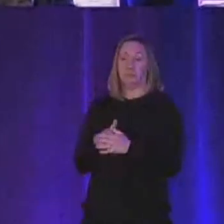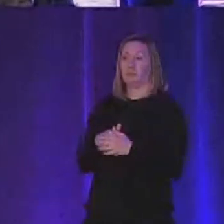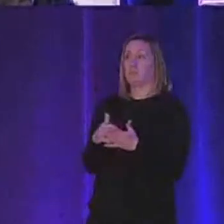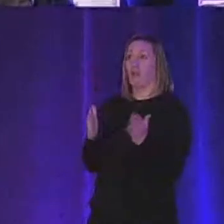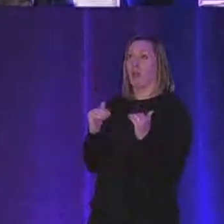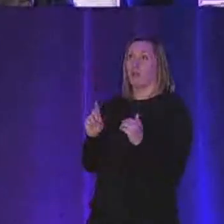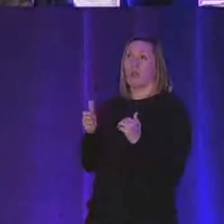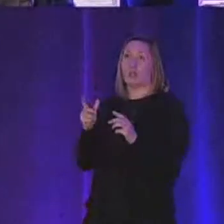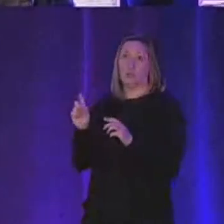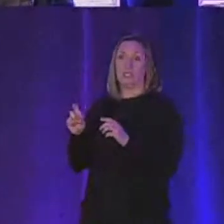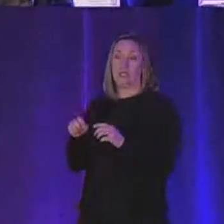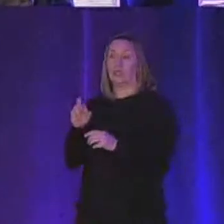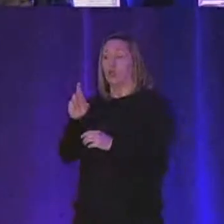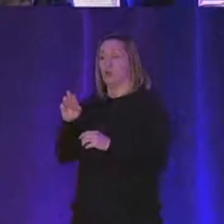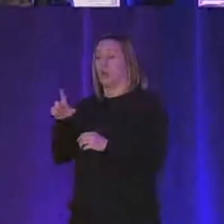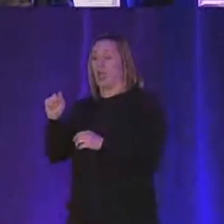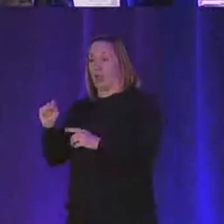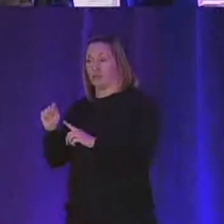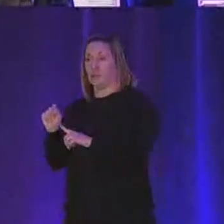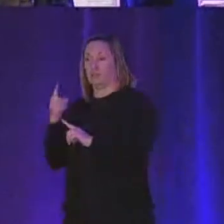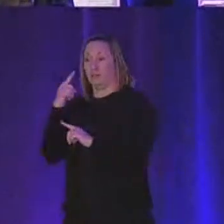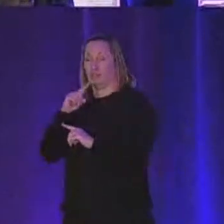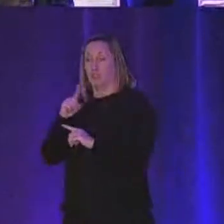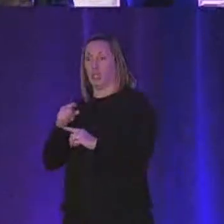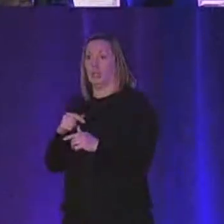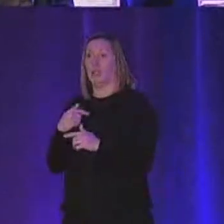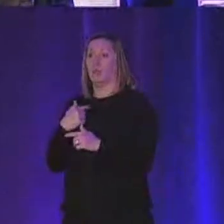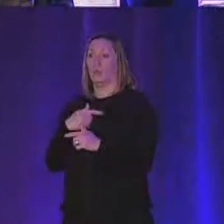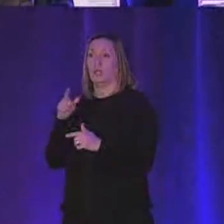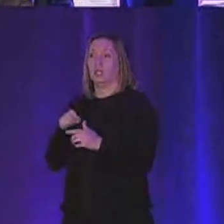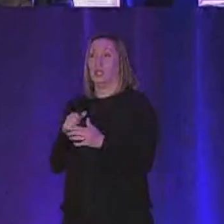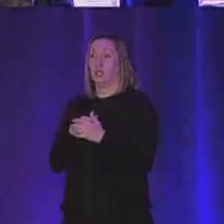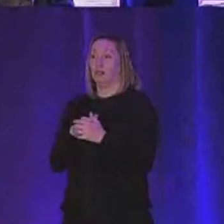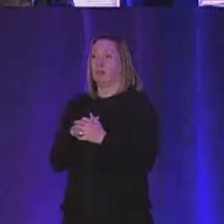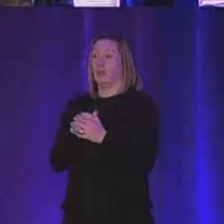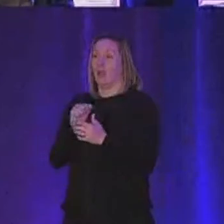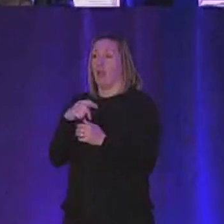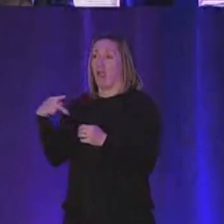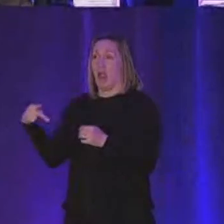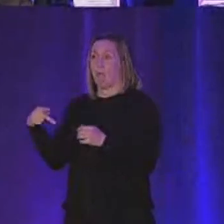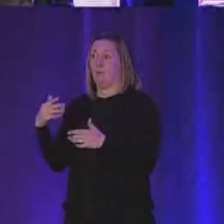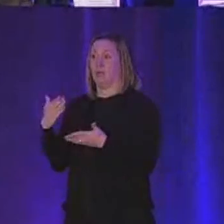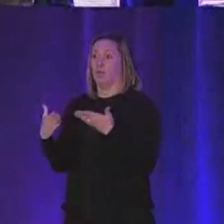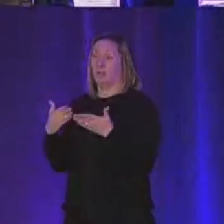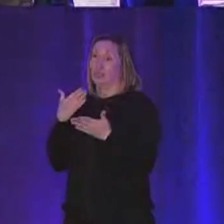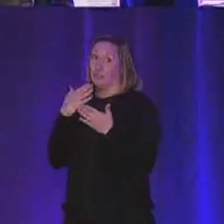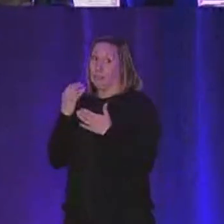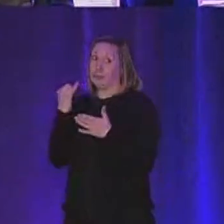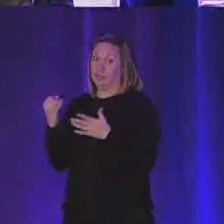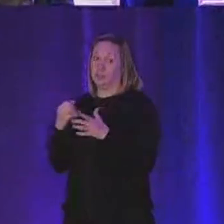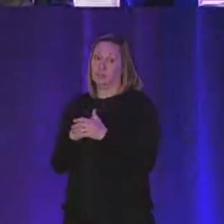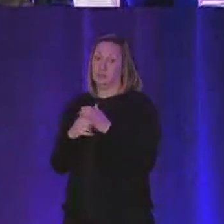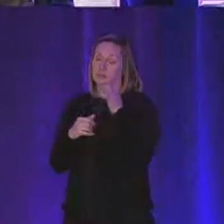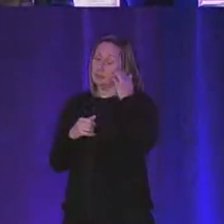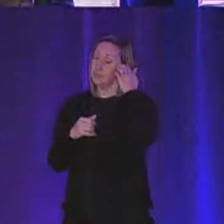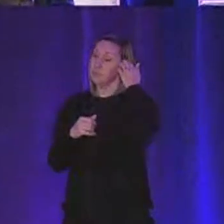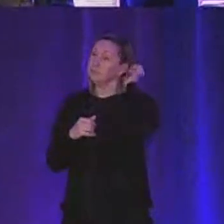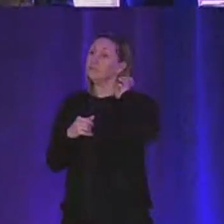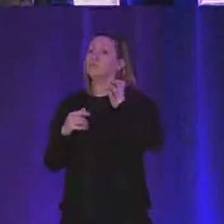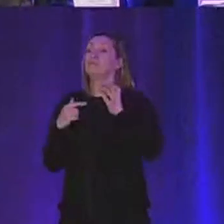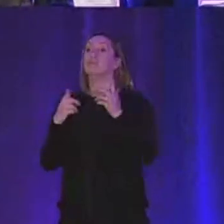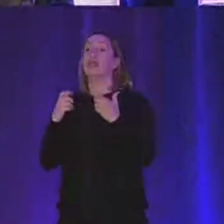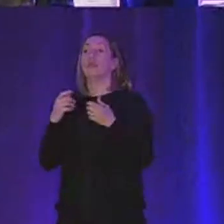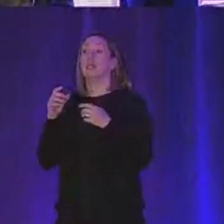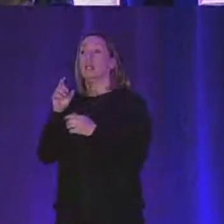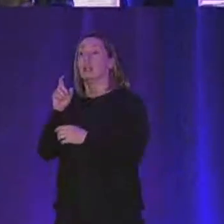need React for sure. We need our app, probably a good idea. And we need a